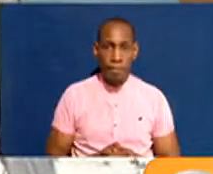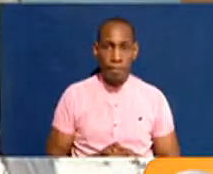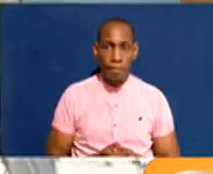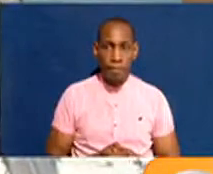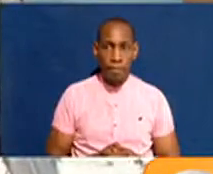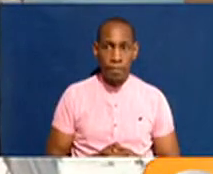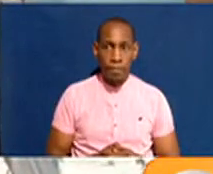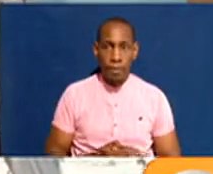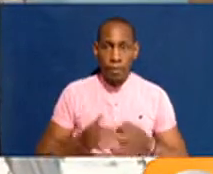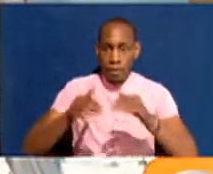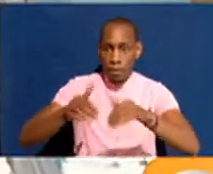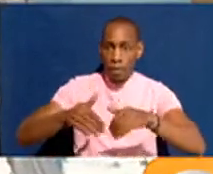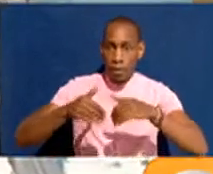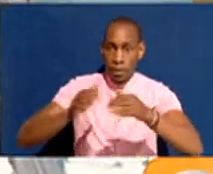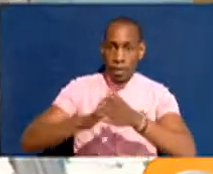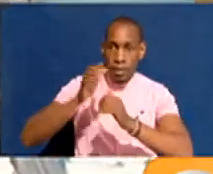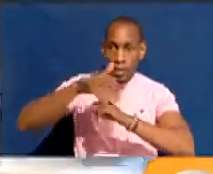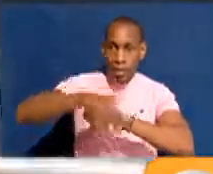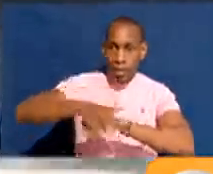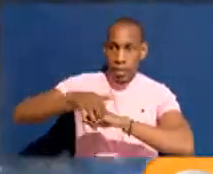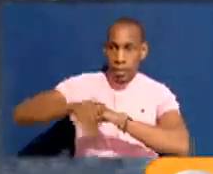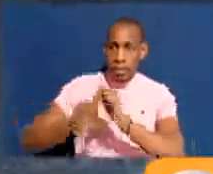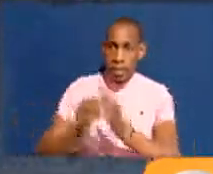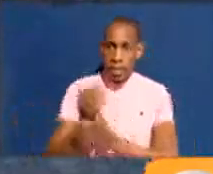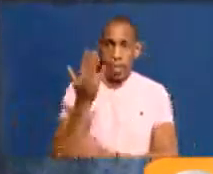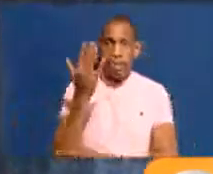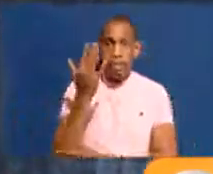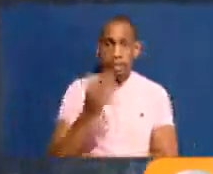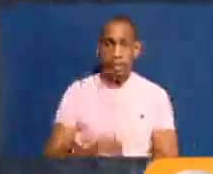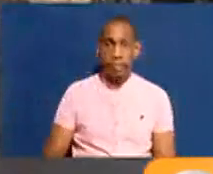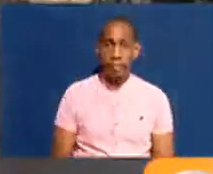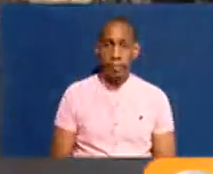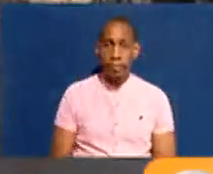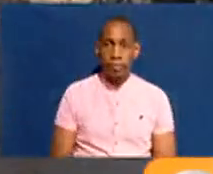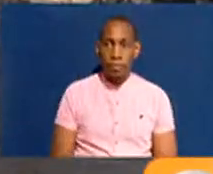Kuja ya kichimba mizizi ya mti.